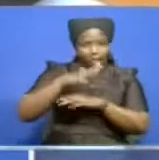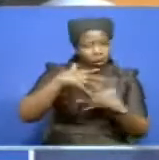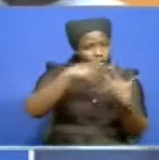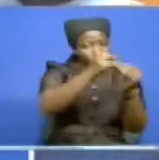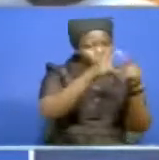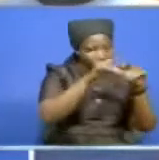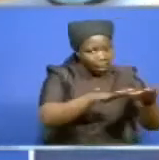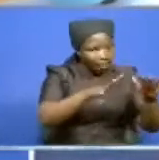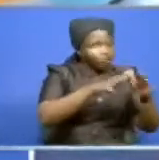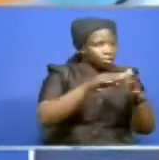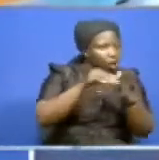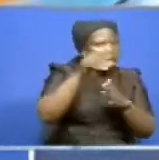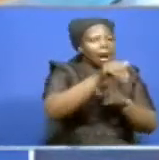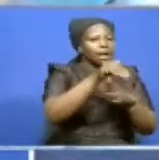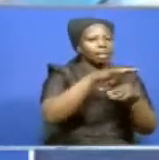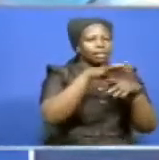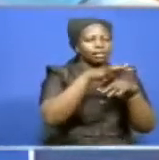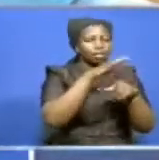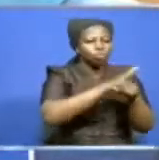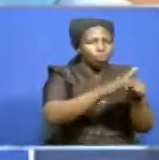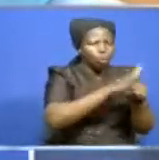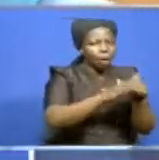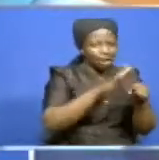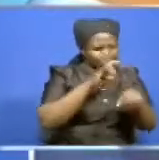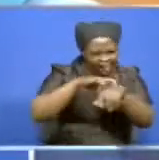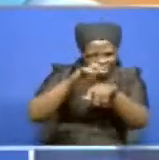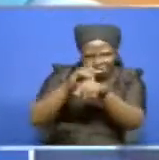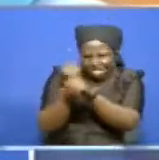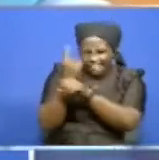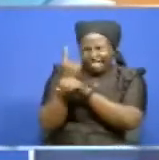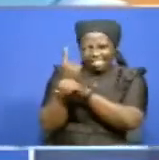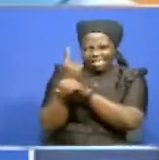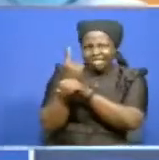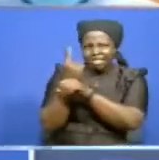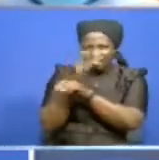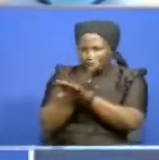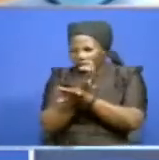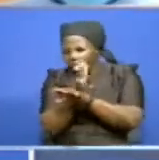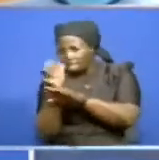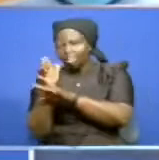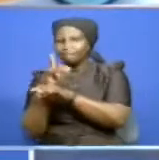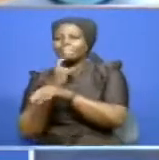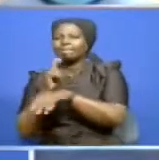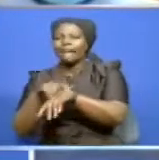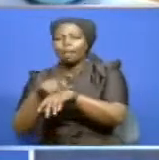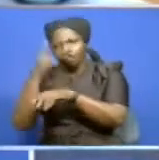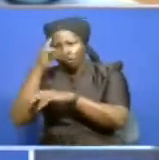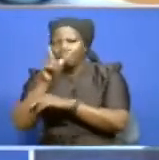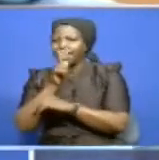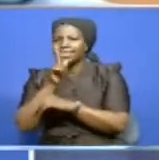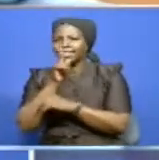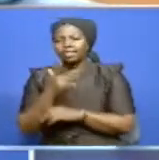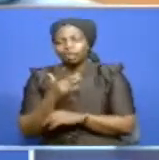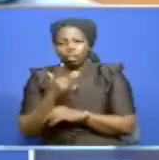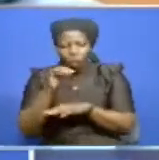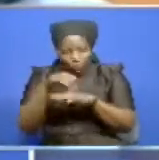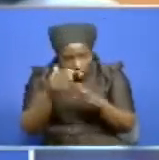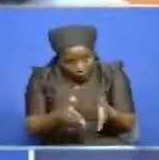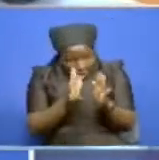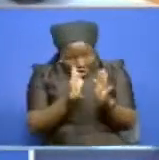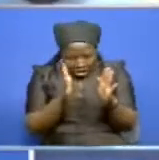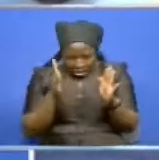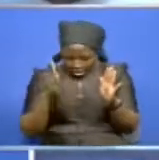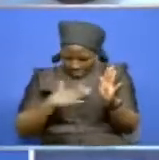It was about saa tano hivi mchana hivi, ilikuwa inaelekea lunch hours. Sasa kwa hiyo njia tulikuwa only two